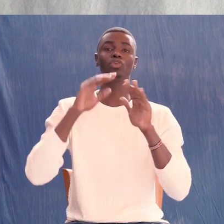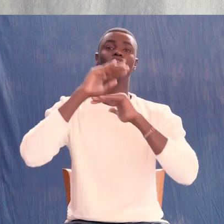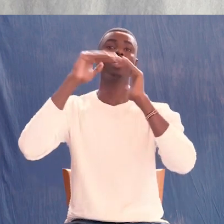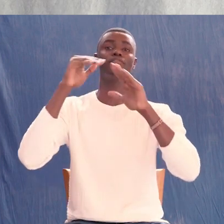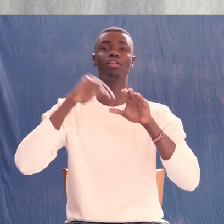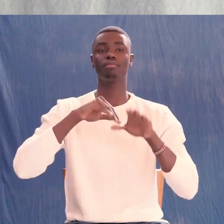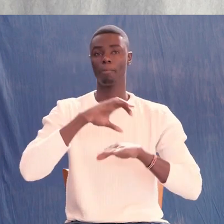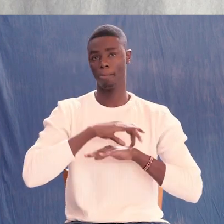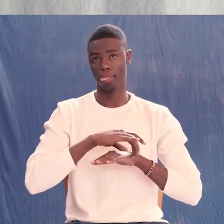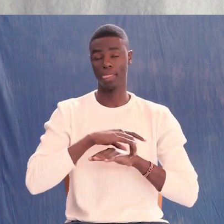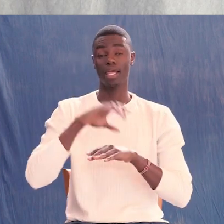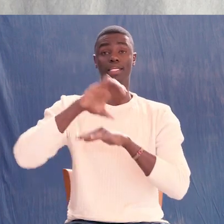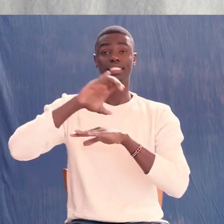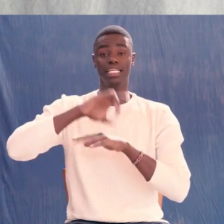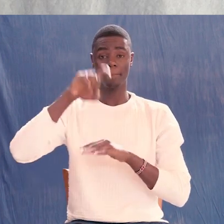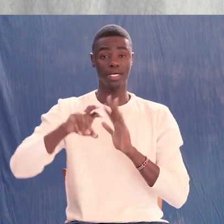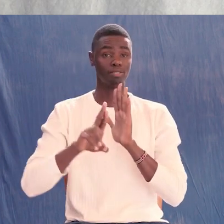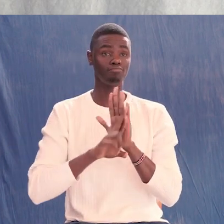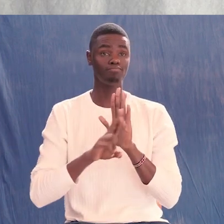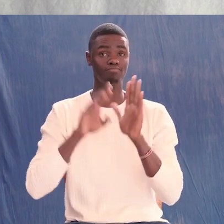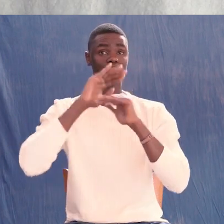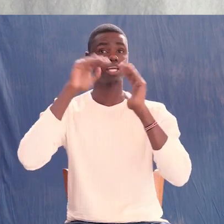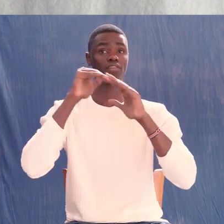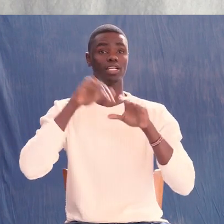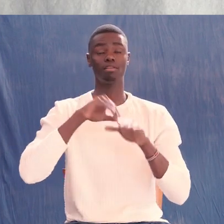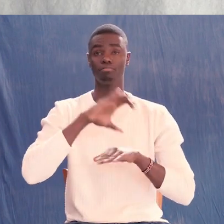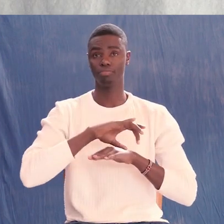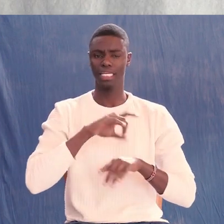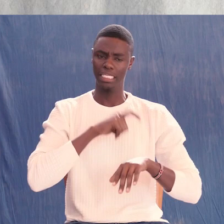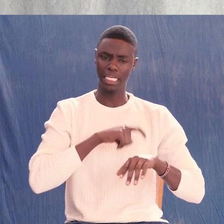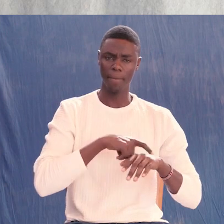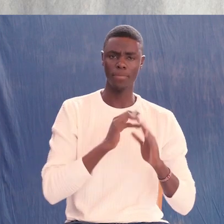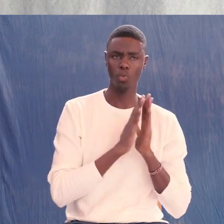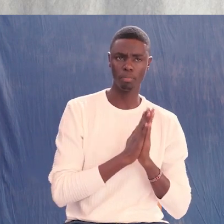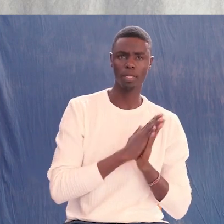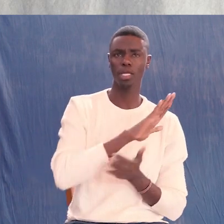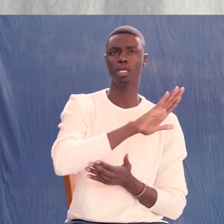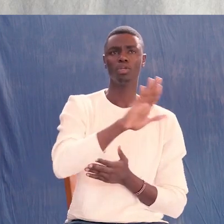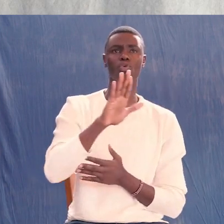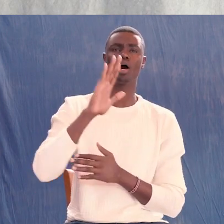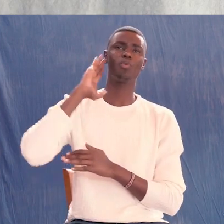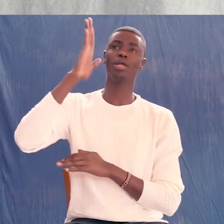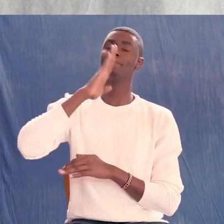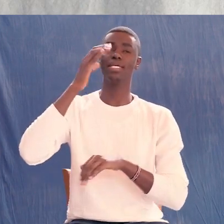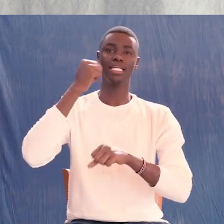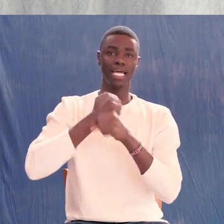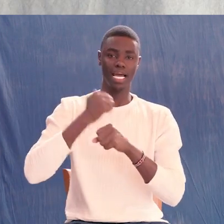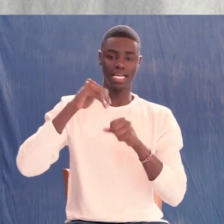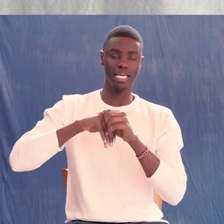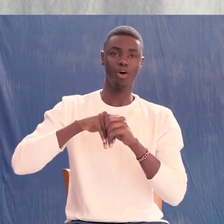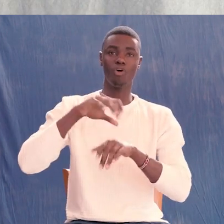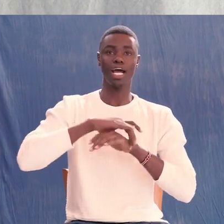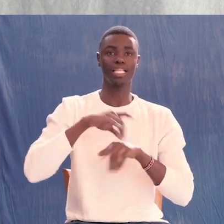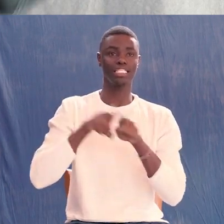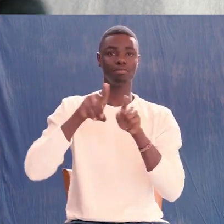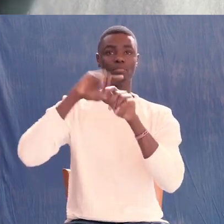The church is meant to represent heaven on earth. And so when we pray, your will be done on earth as it is in heaven, we are